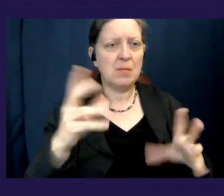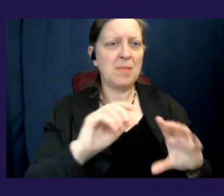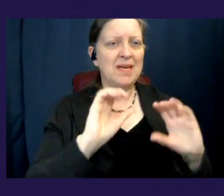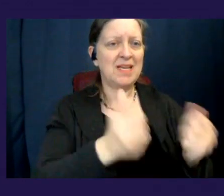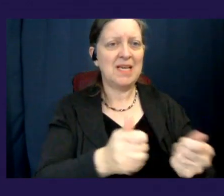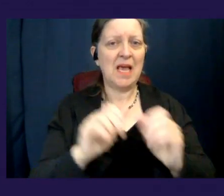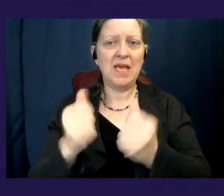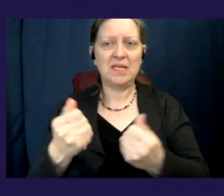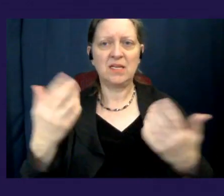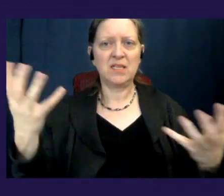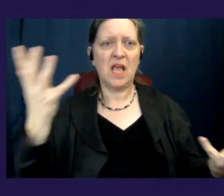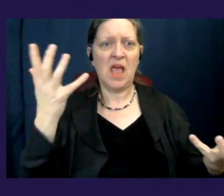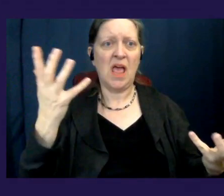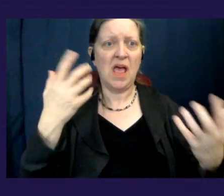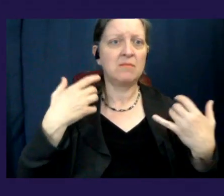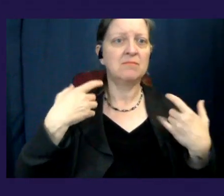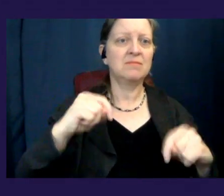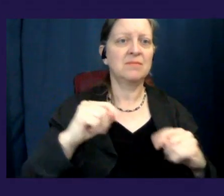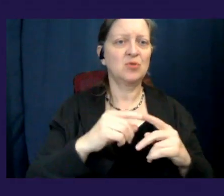trying to figure out.